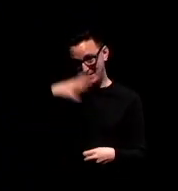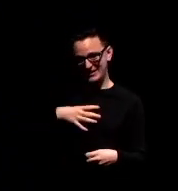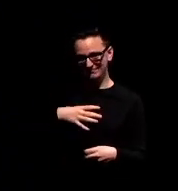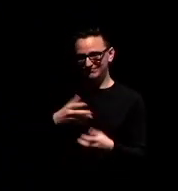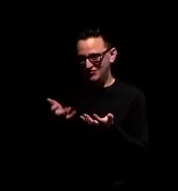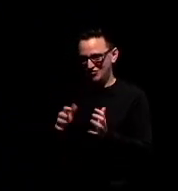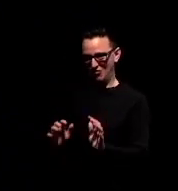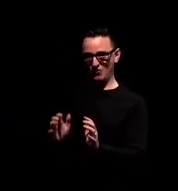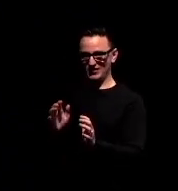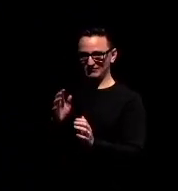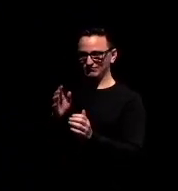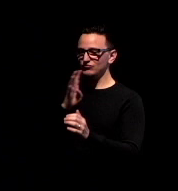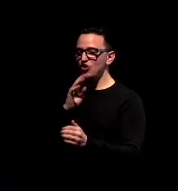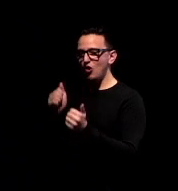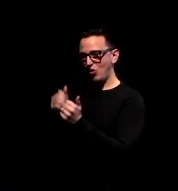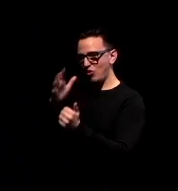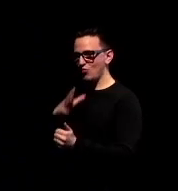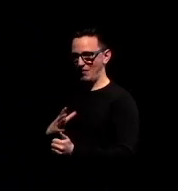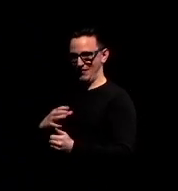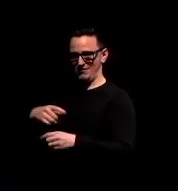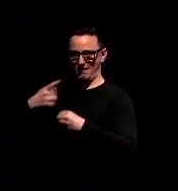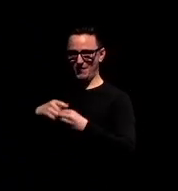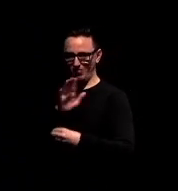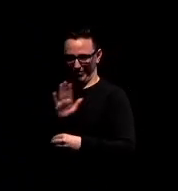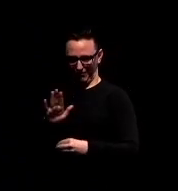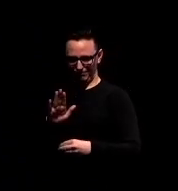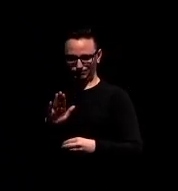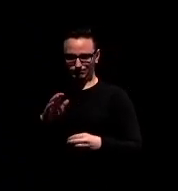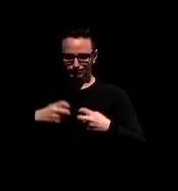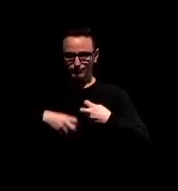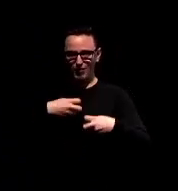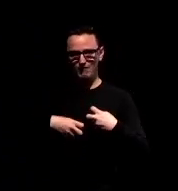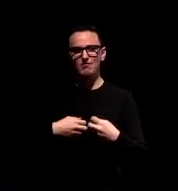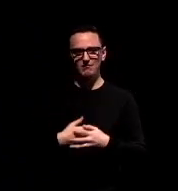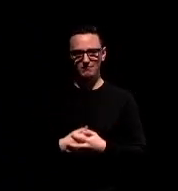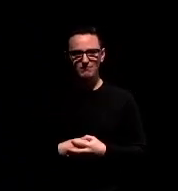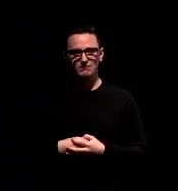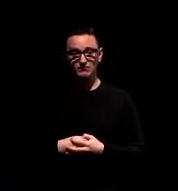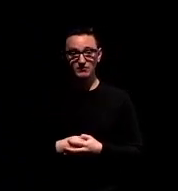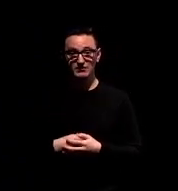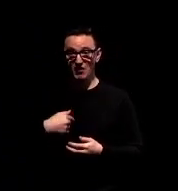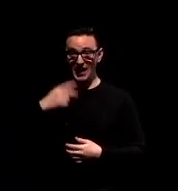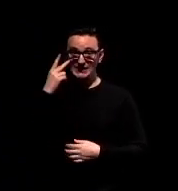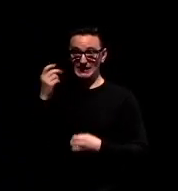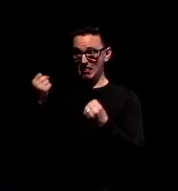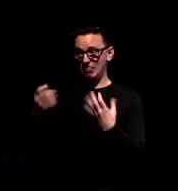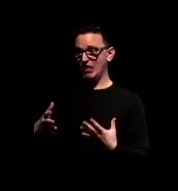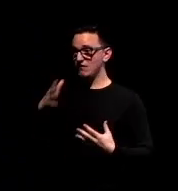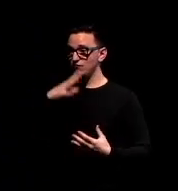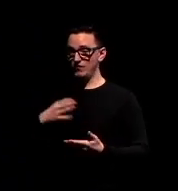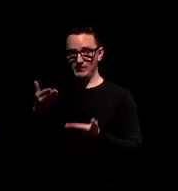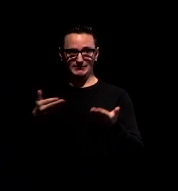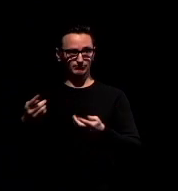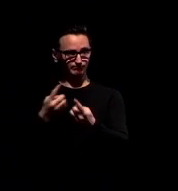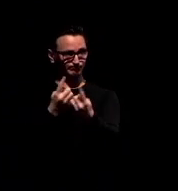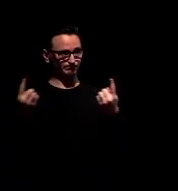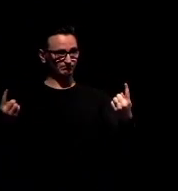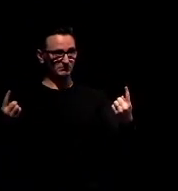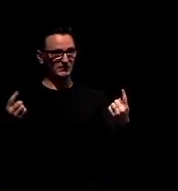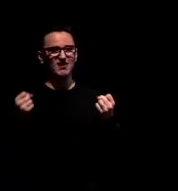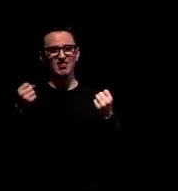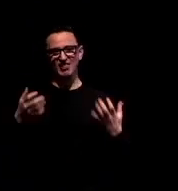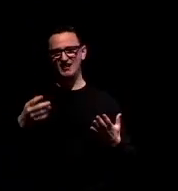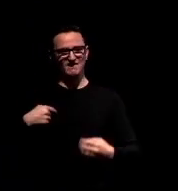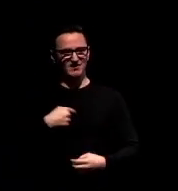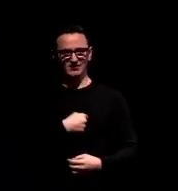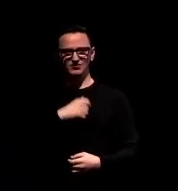or feel that they can't understand what they're going through. And, I think I see a lot of women in the audience. A lot of us